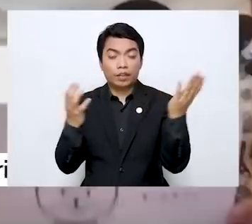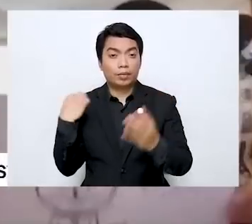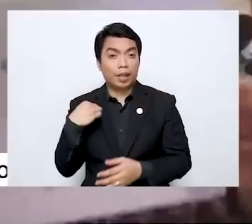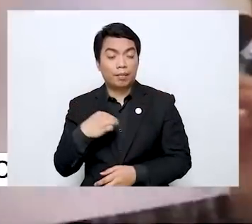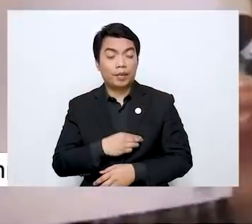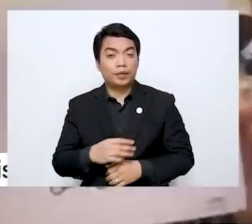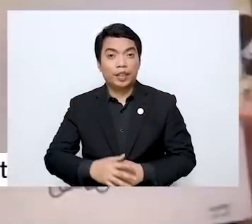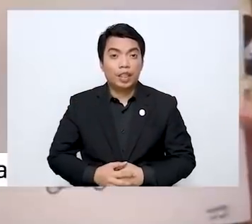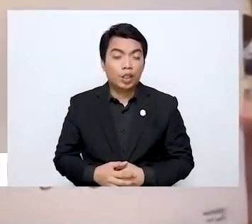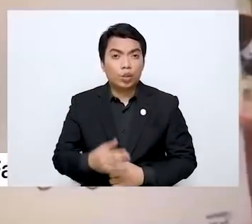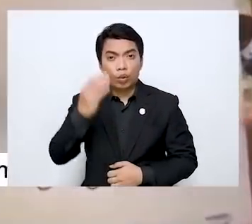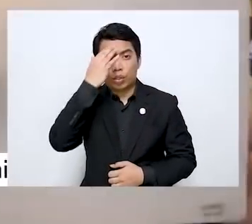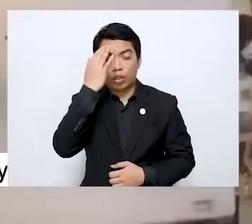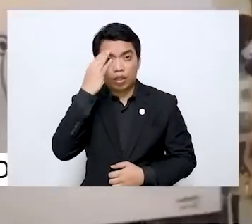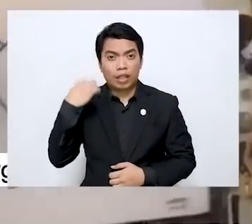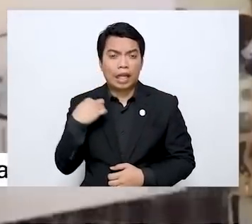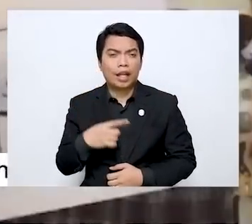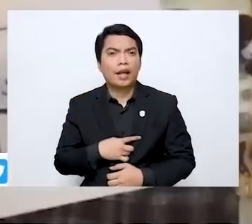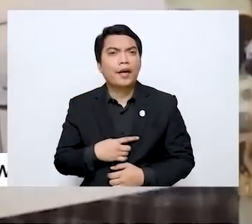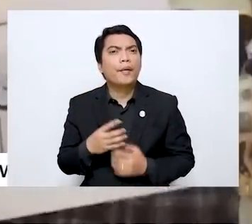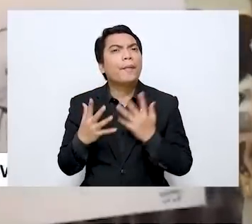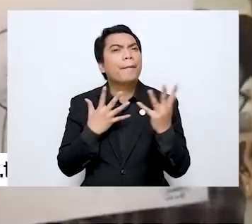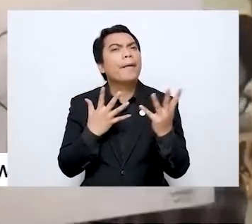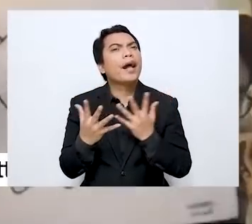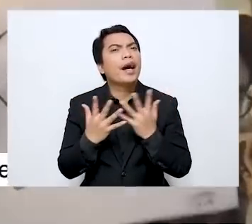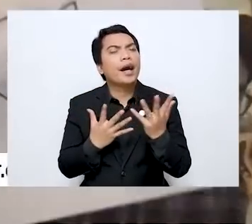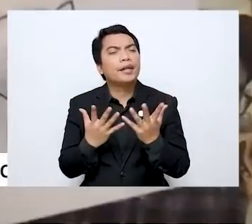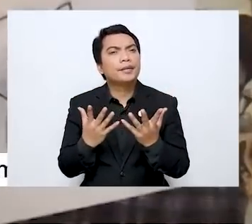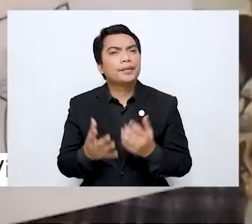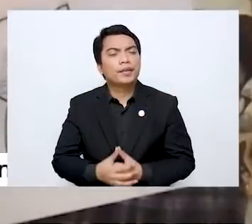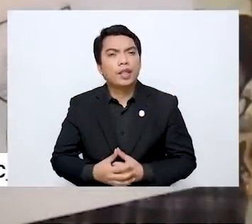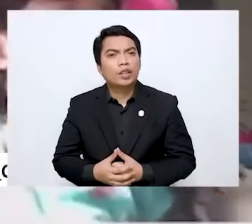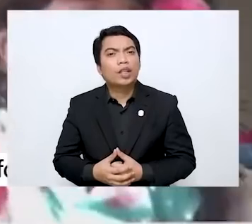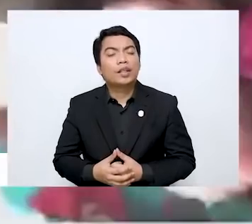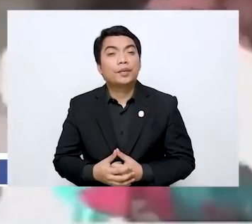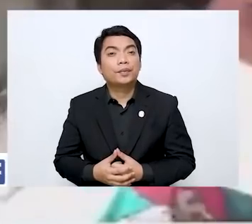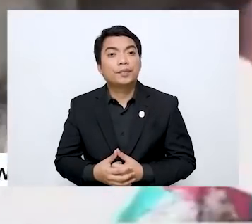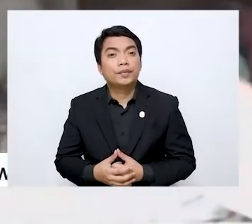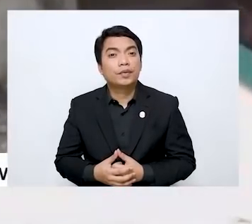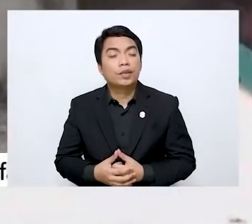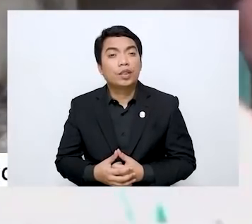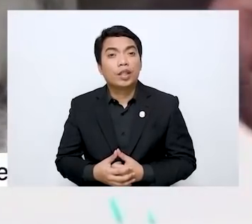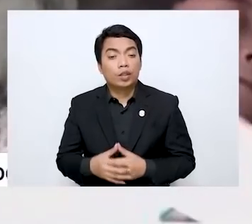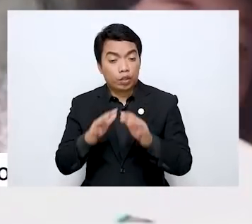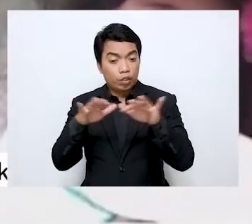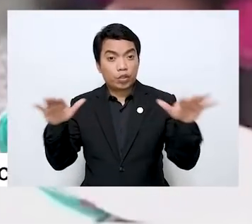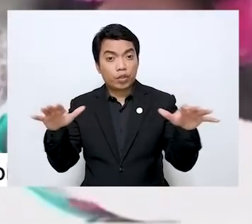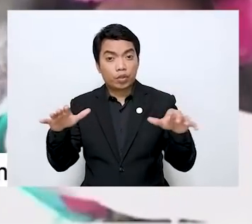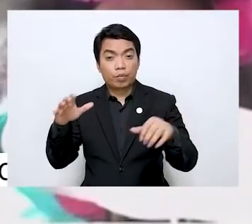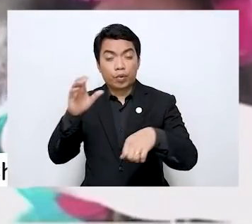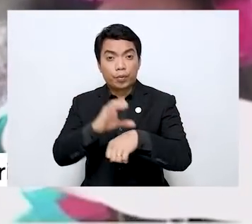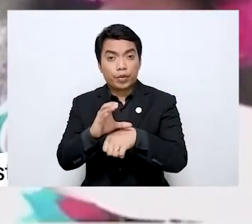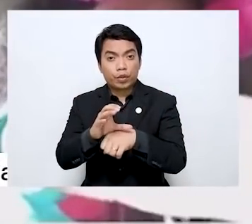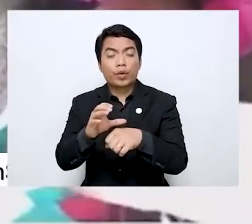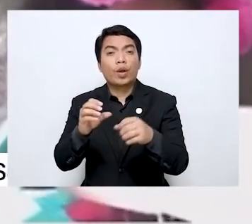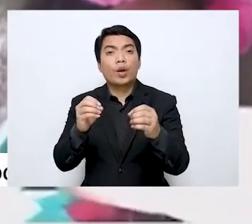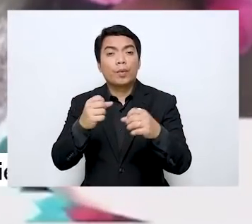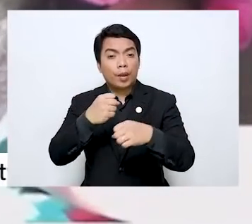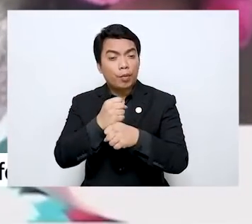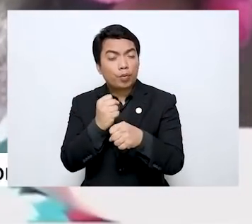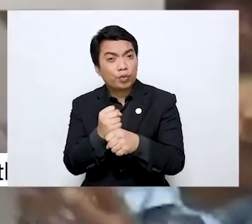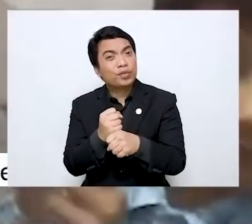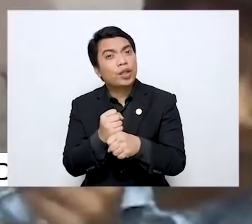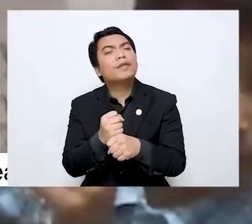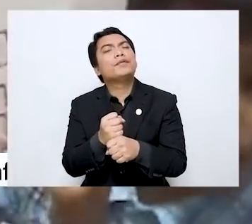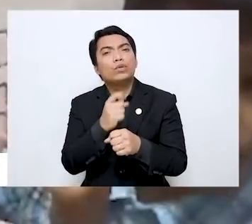service. Because we know that it is their great concern for the children of the church to be molded